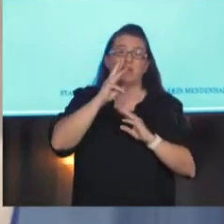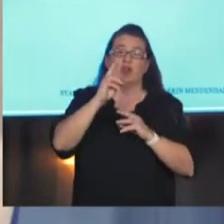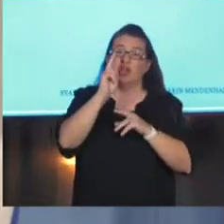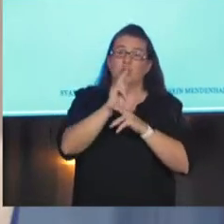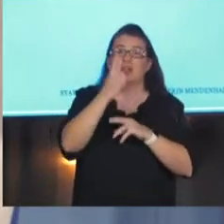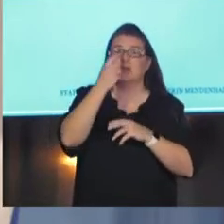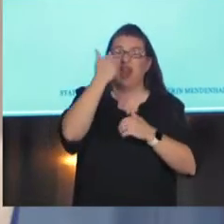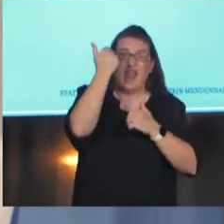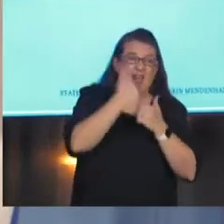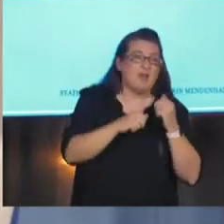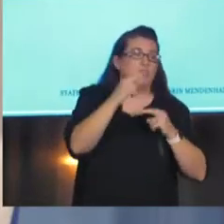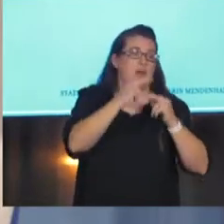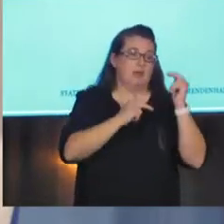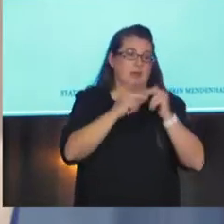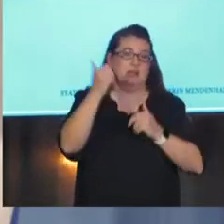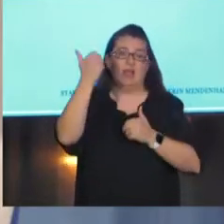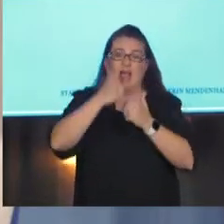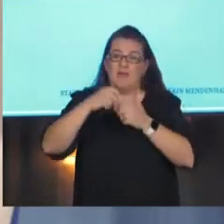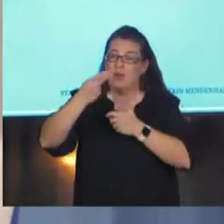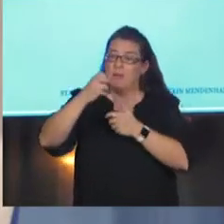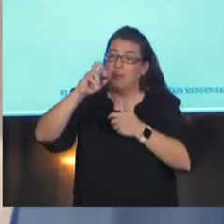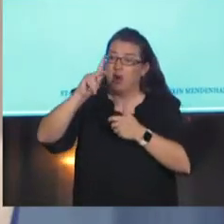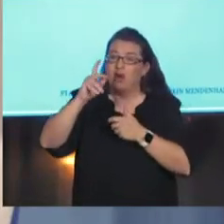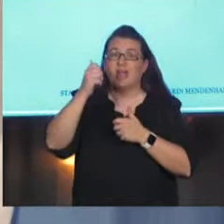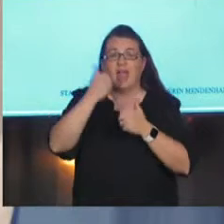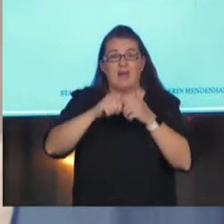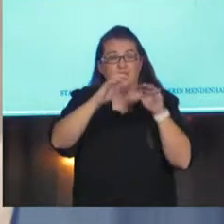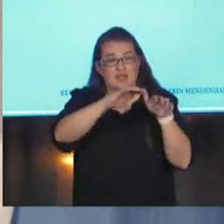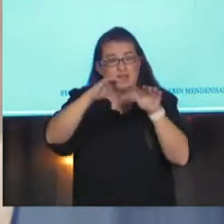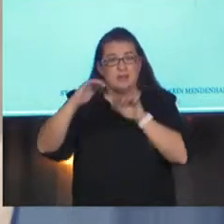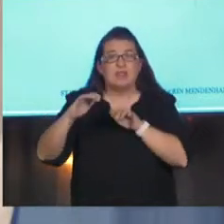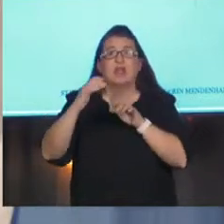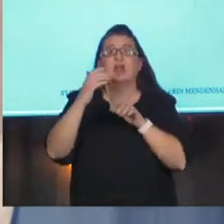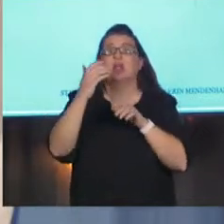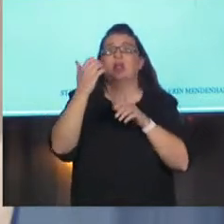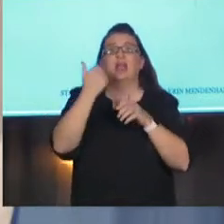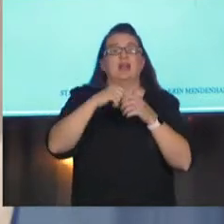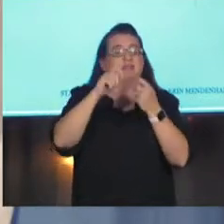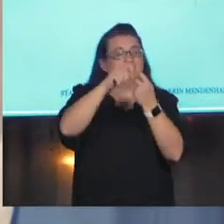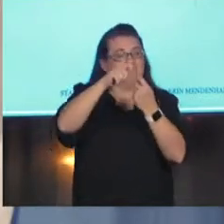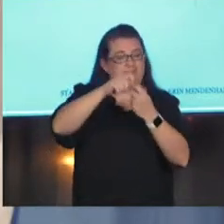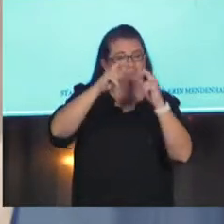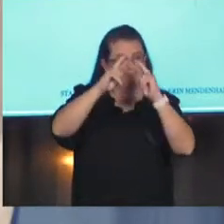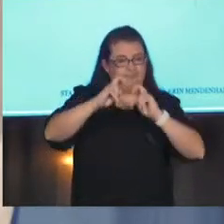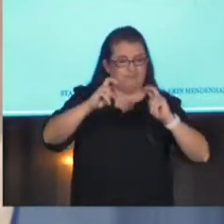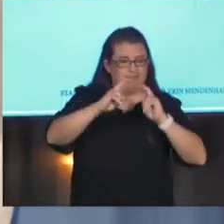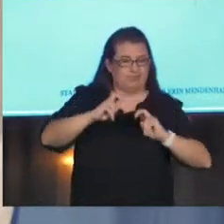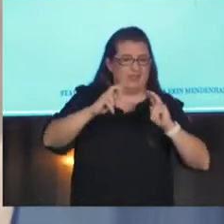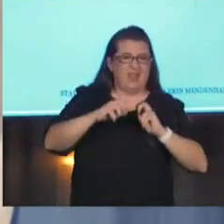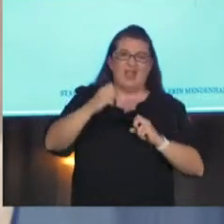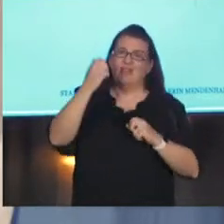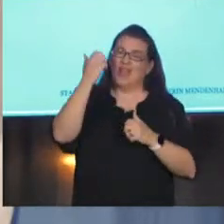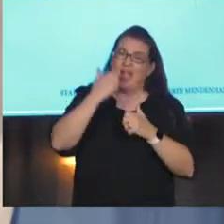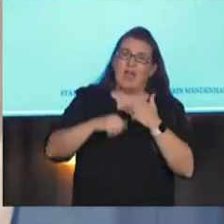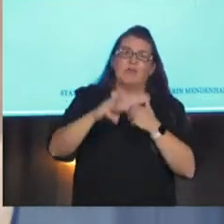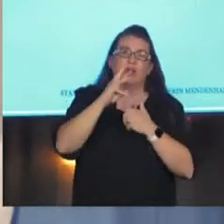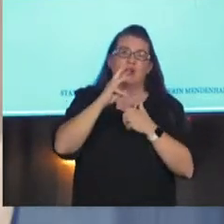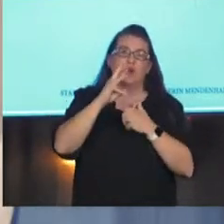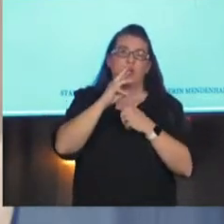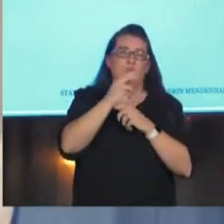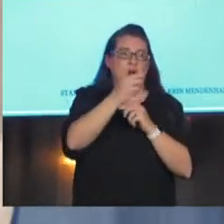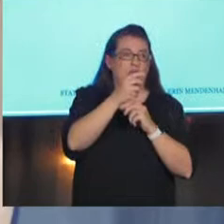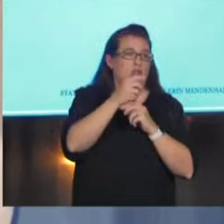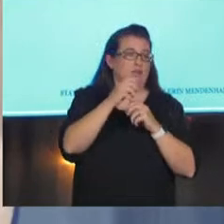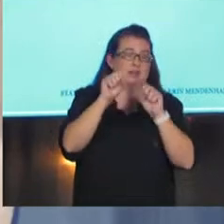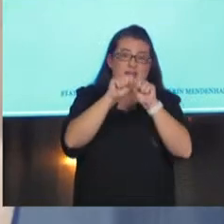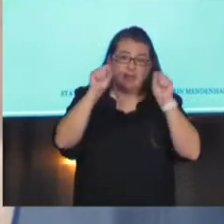facility, every park, at the cemetery, and will conduct a detailed assessment of every irrigation system, every water fountain,